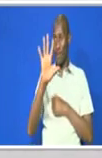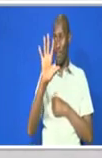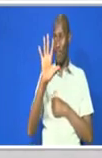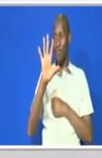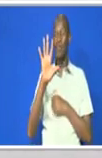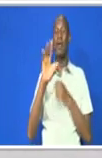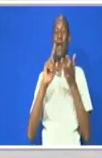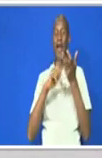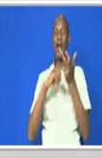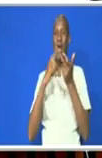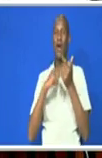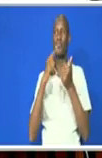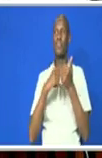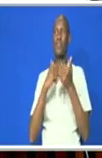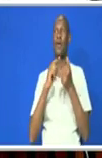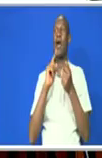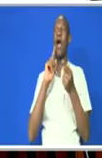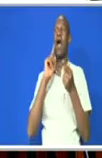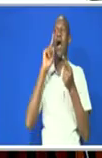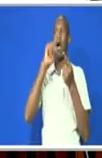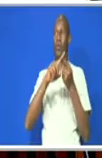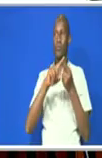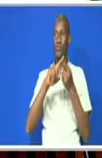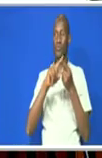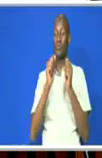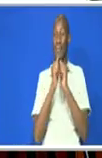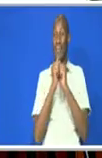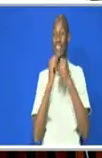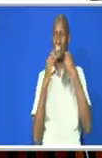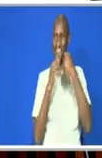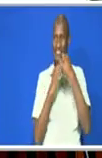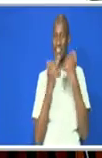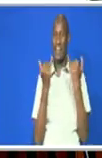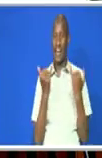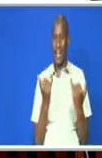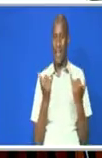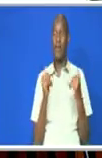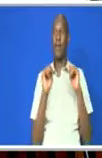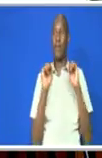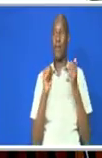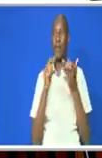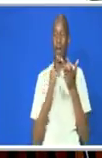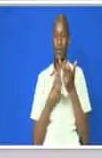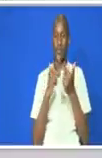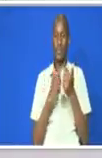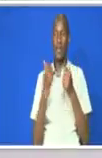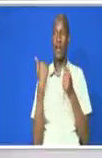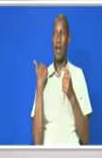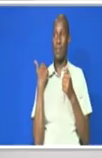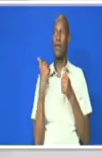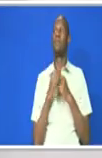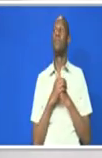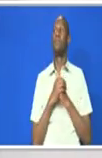I've counted on up to 18. Now I count the number of